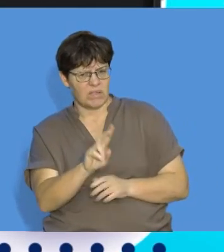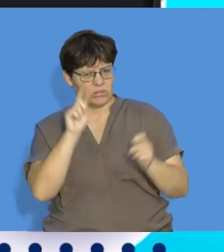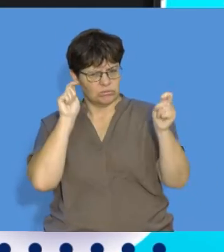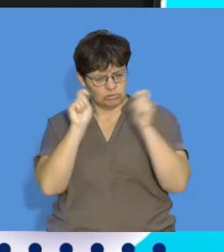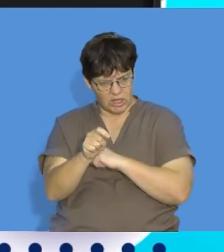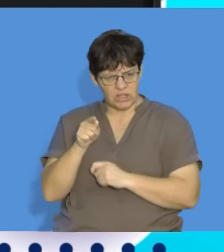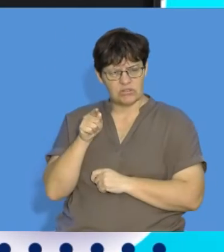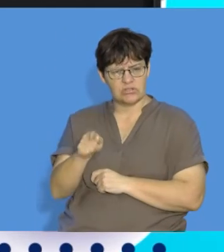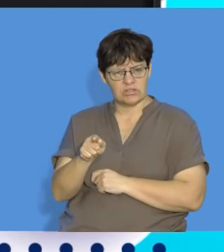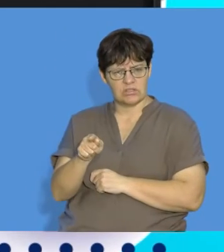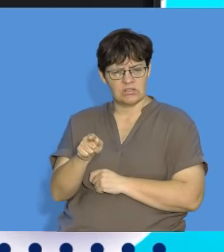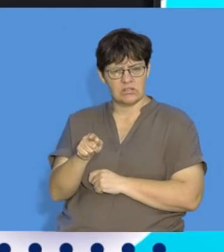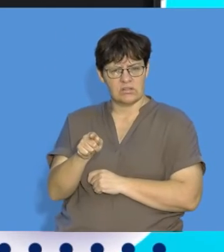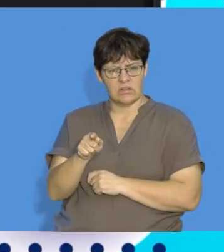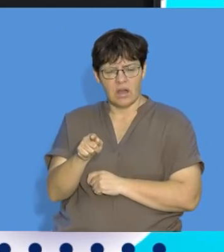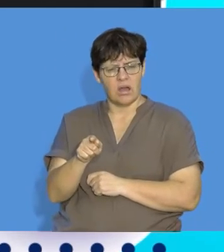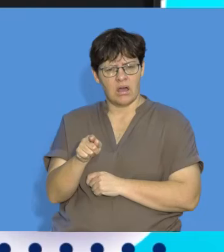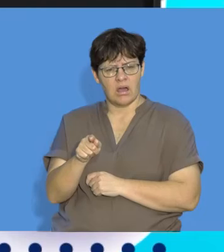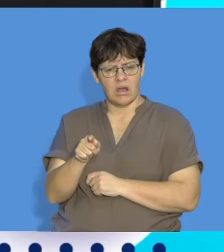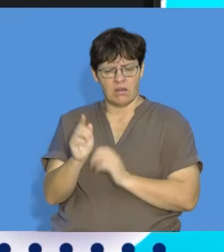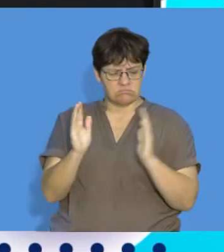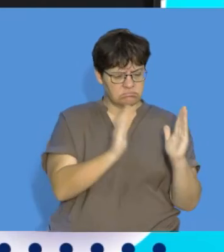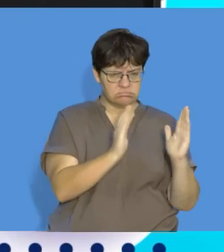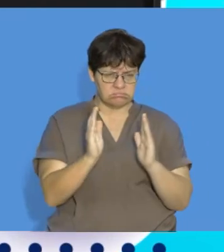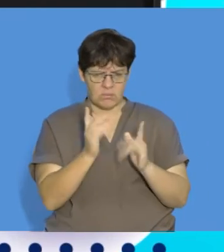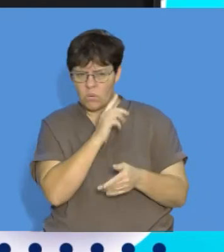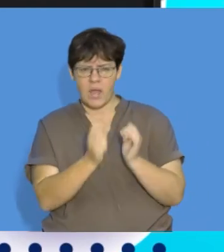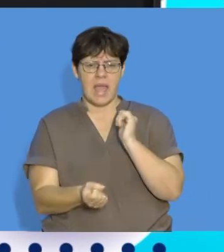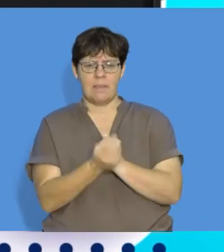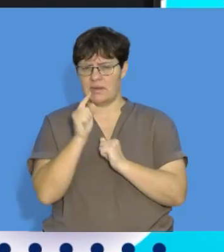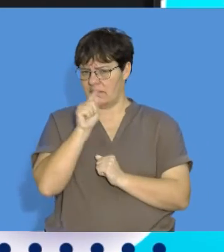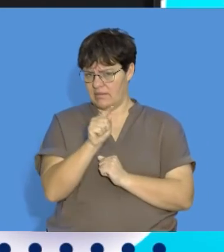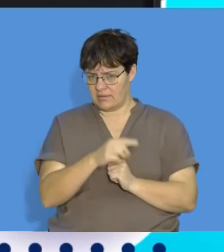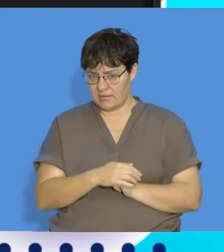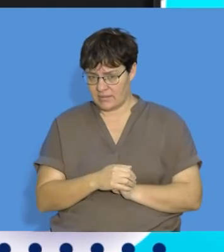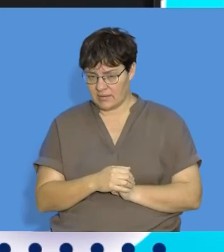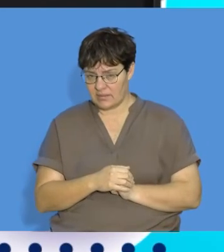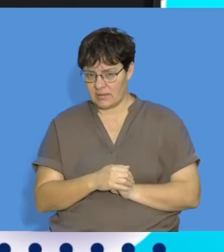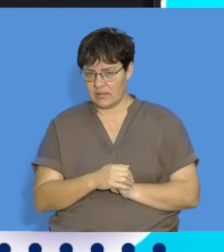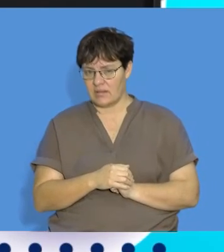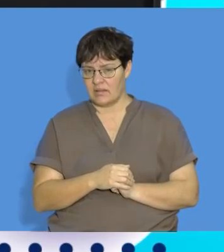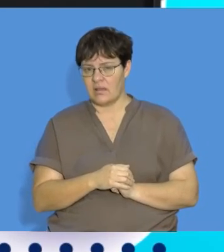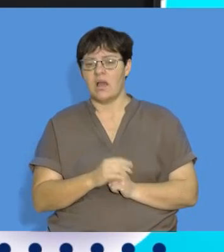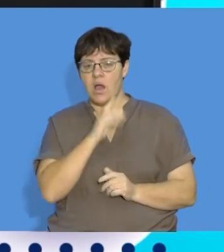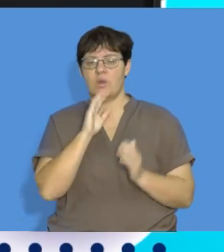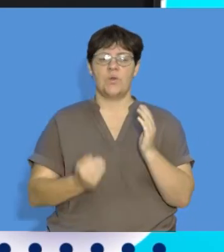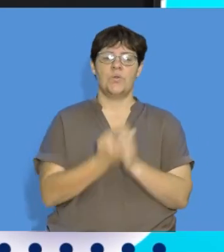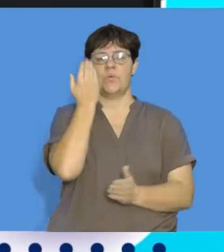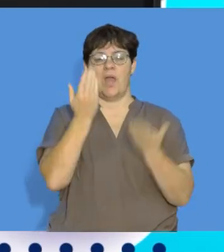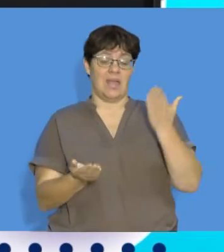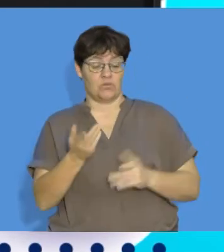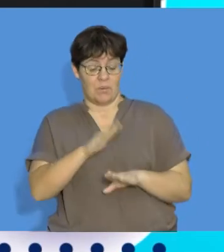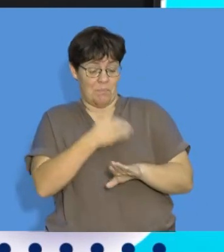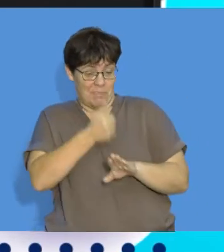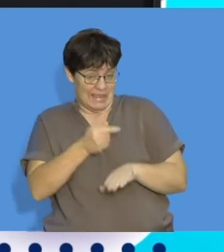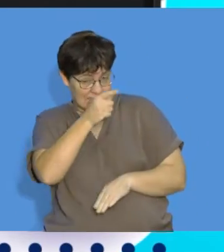the parameters of that graph, what exactly happens to that particular graph and what will be the new equation based